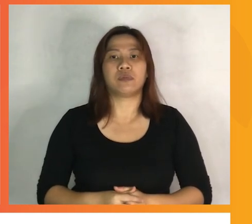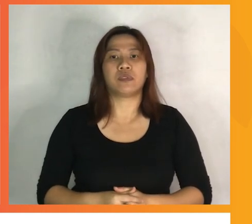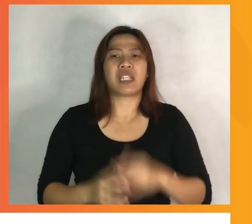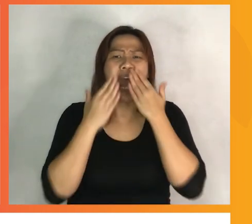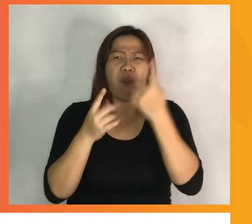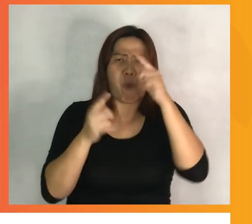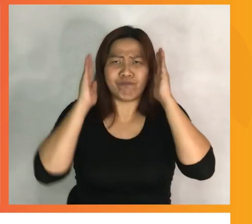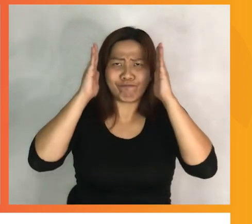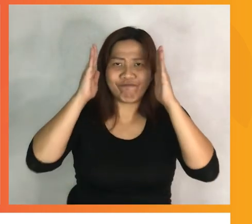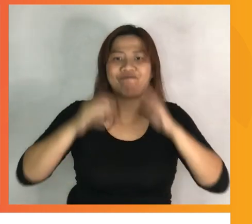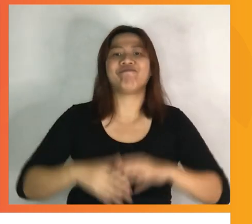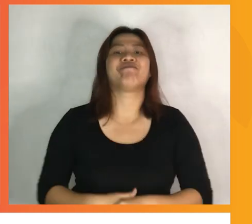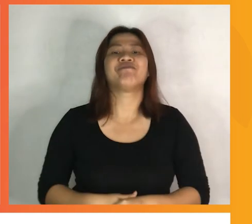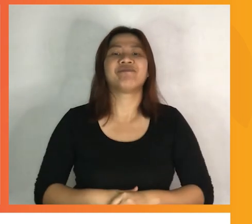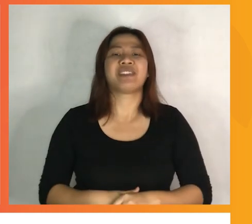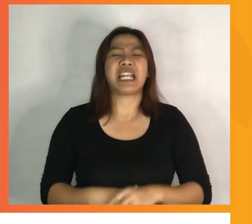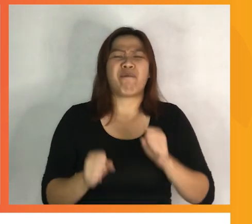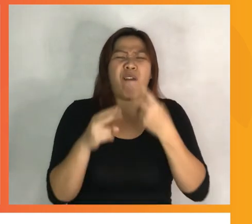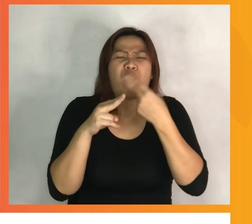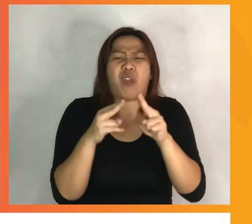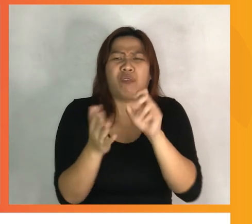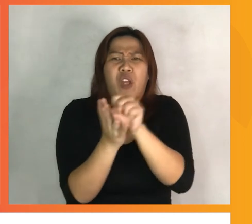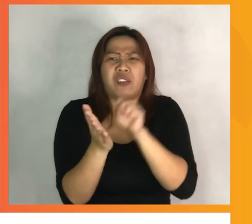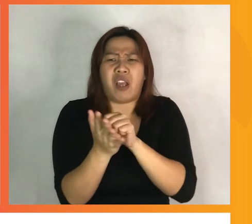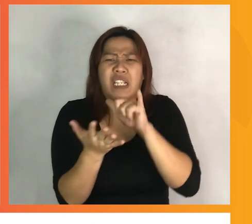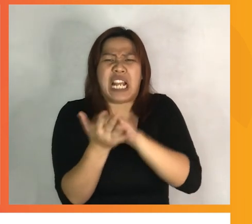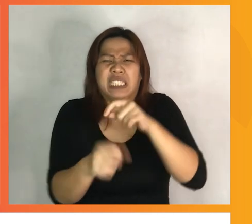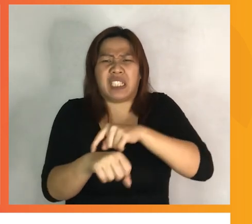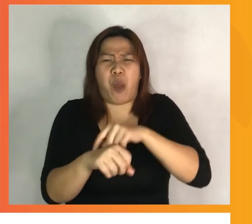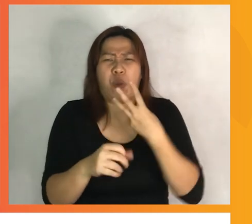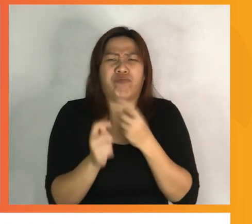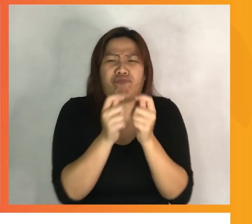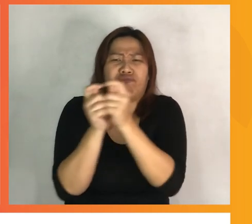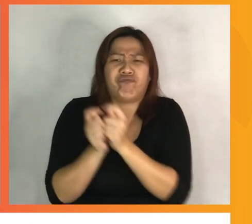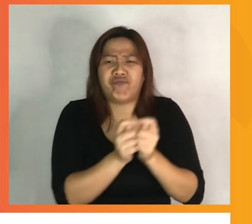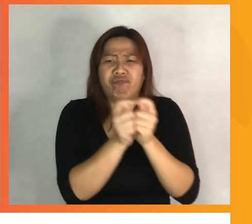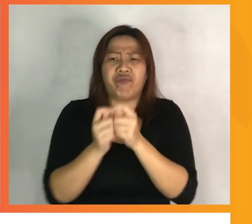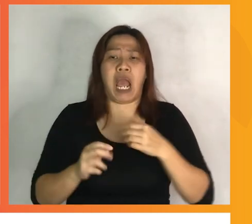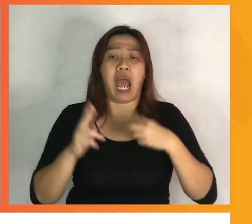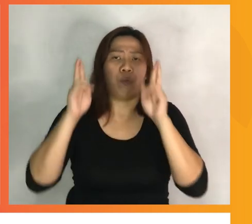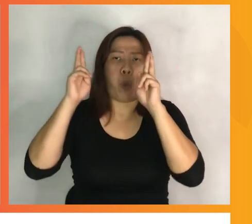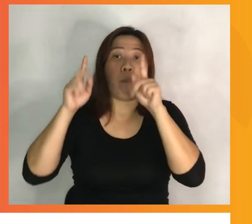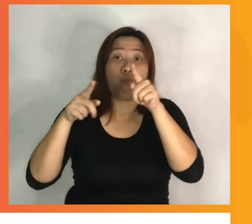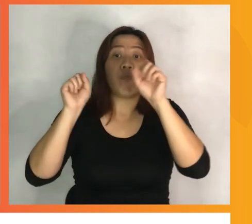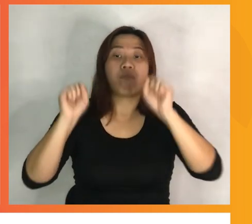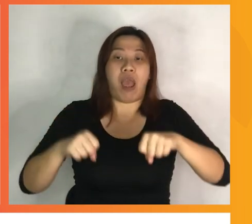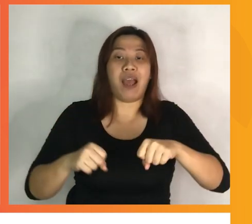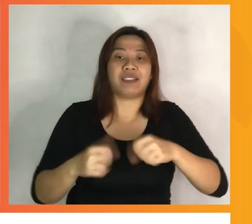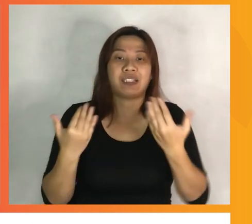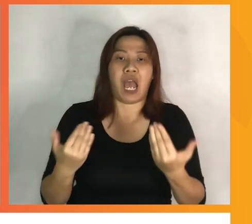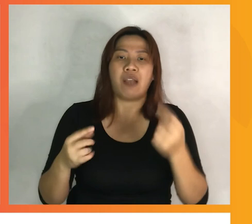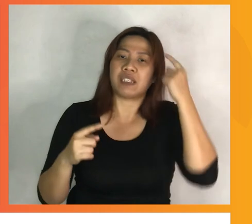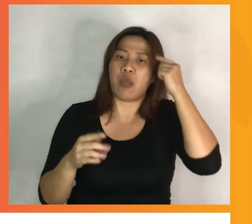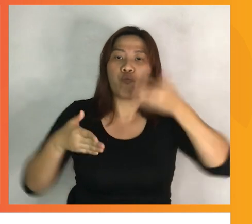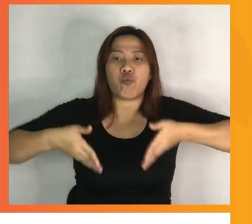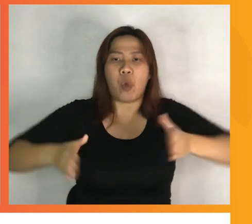So thanks for your attention in this very short session, this time that we've had together. I hope that you can immediately think